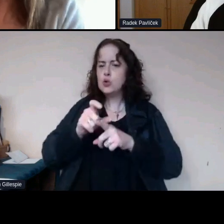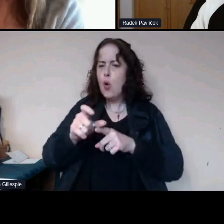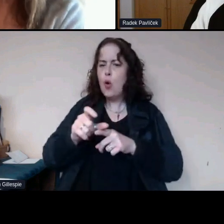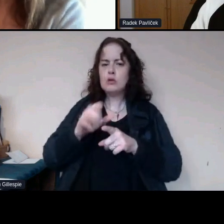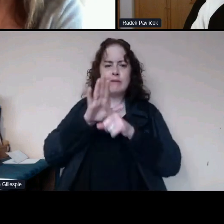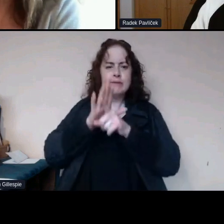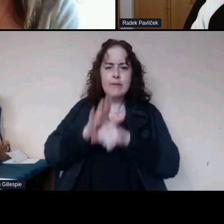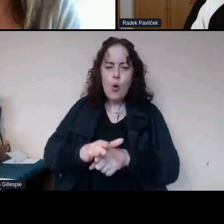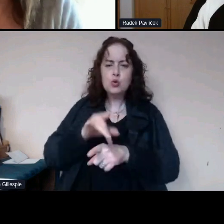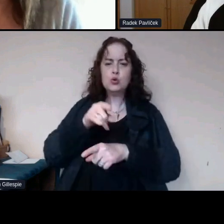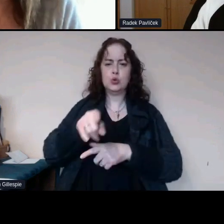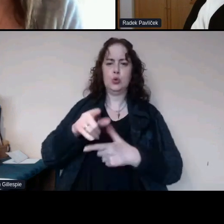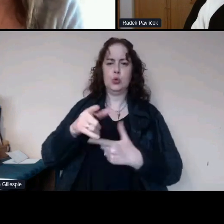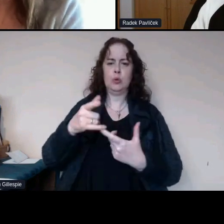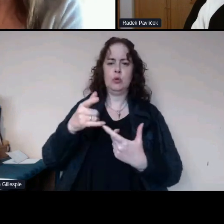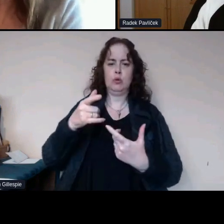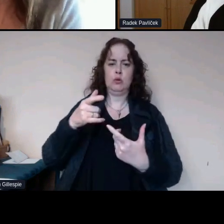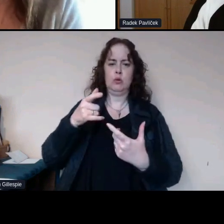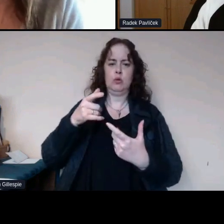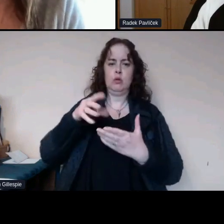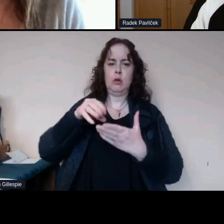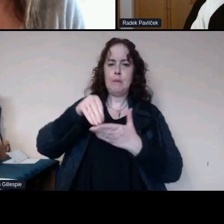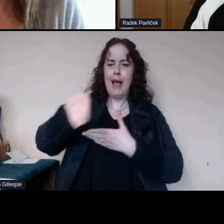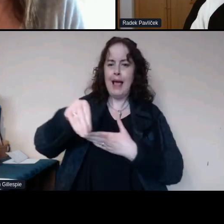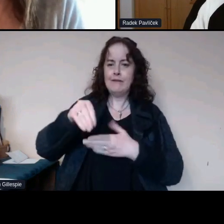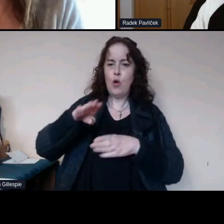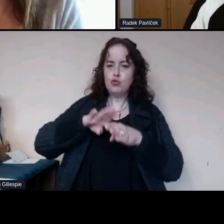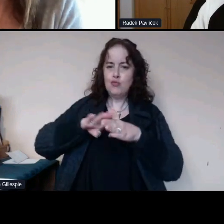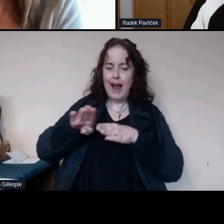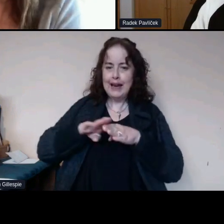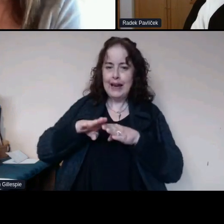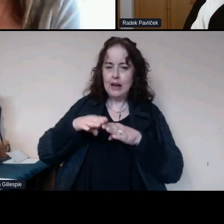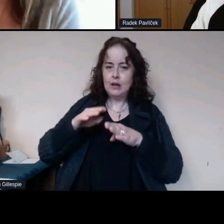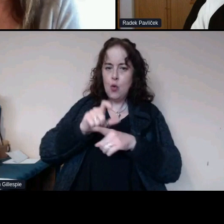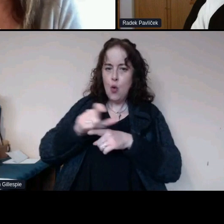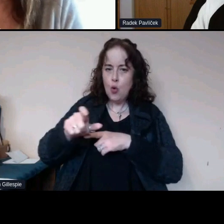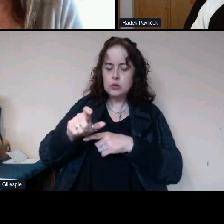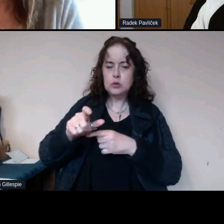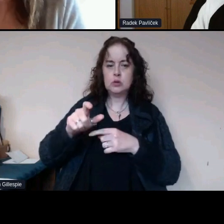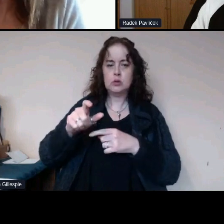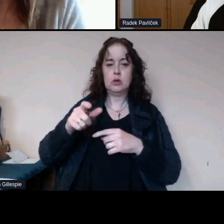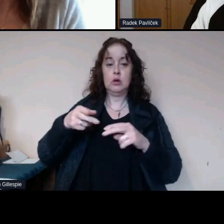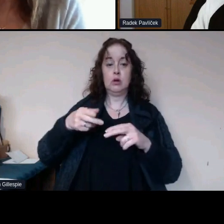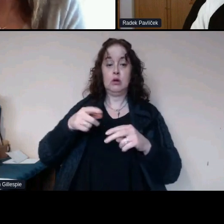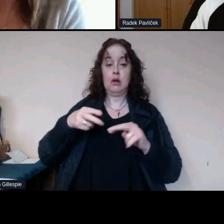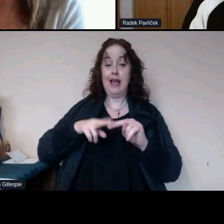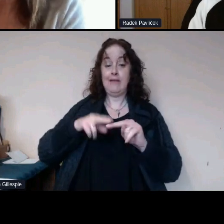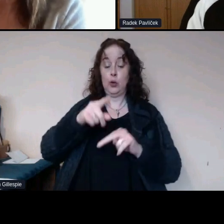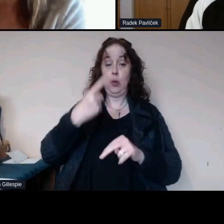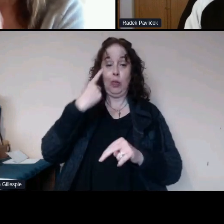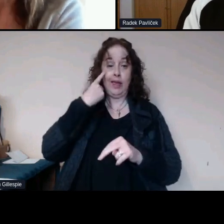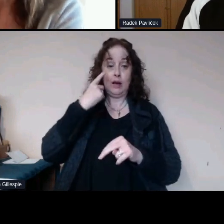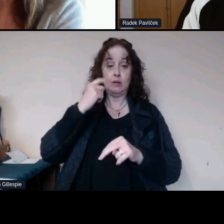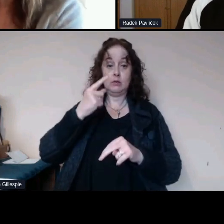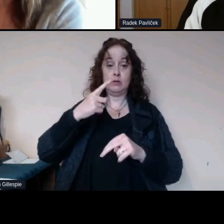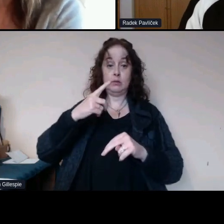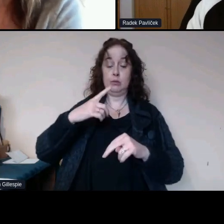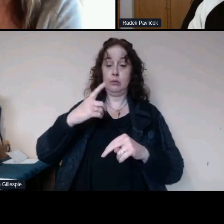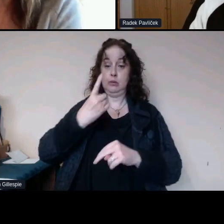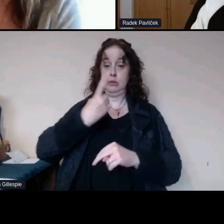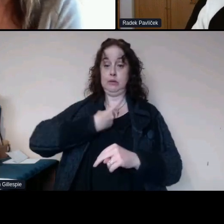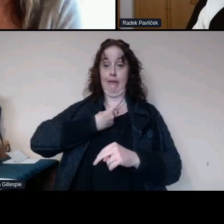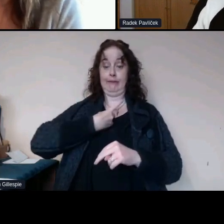of requiring anyone to pay for commercial training. You're absolutely fine if you think you prefer to read